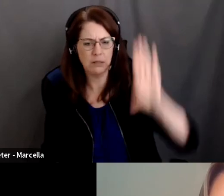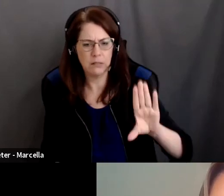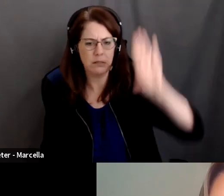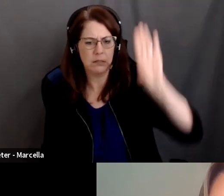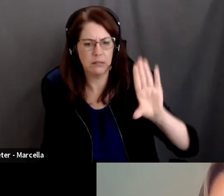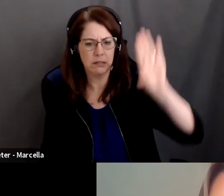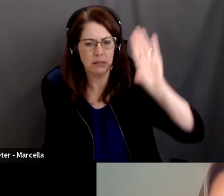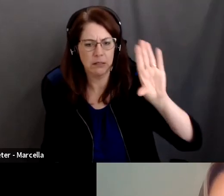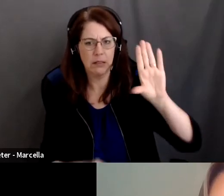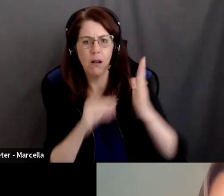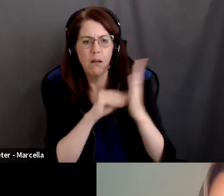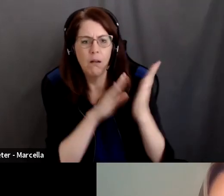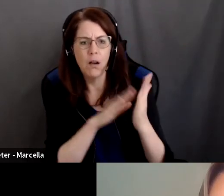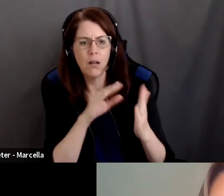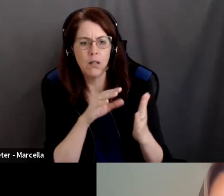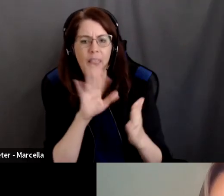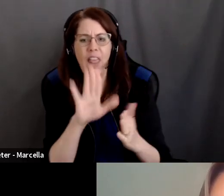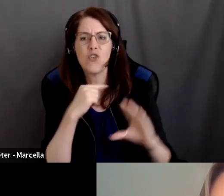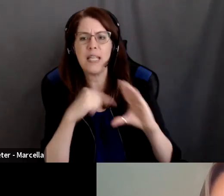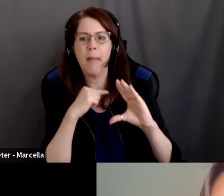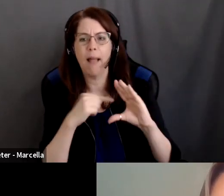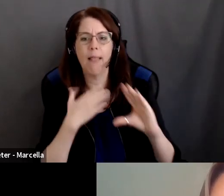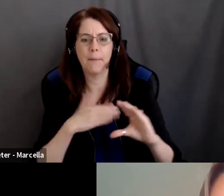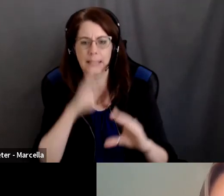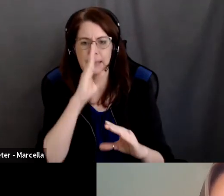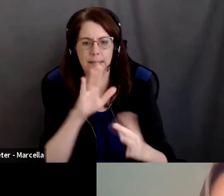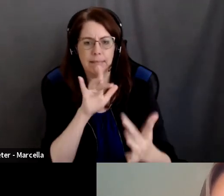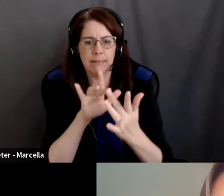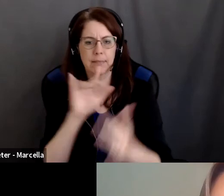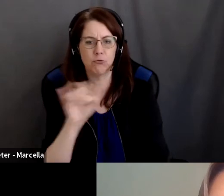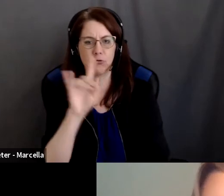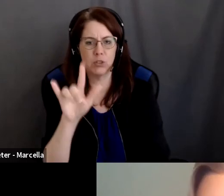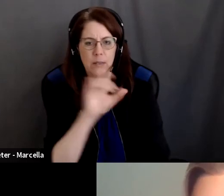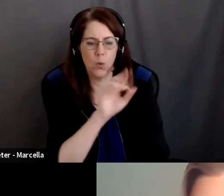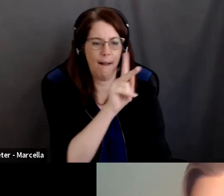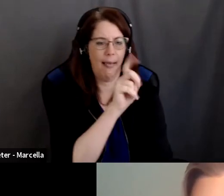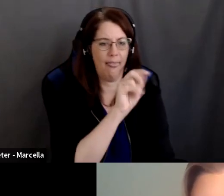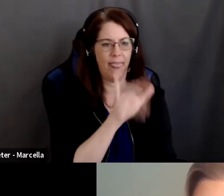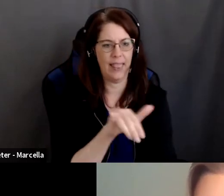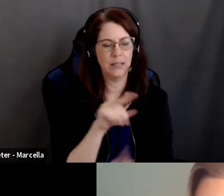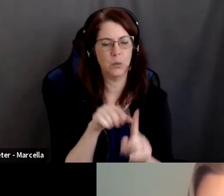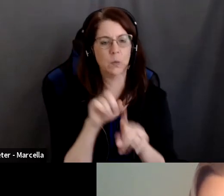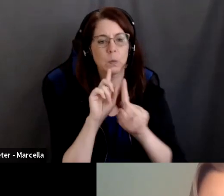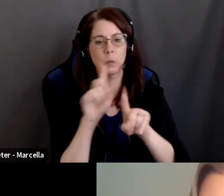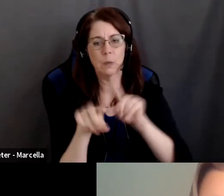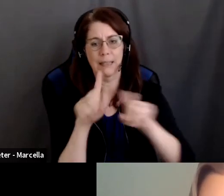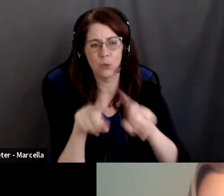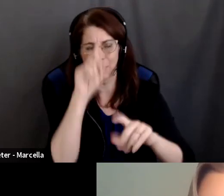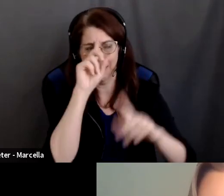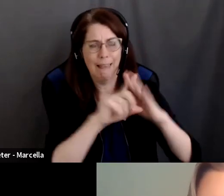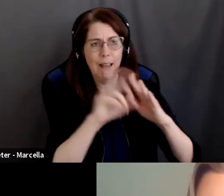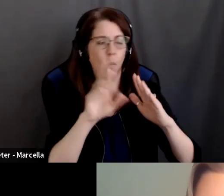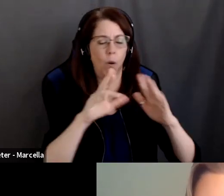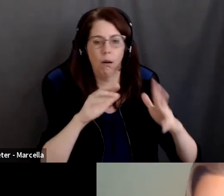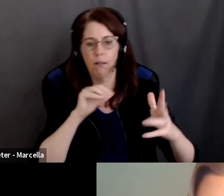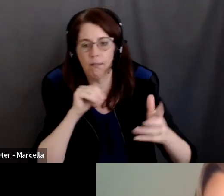just make a note of their emails and please contact Jill or Kathy to ask any more questions that maybe you couldn't think of at the moment or